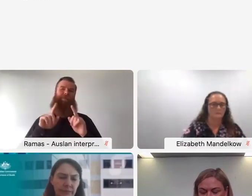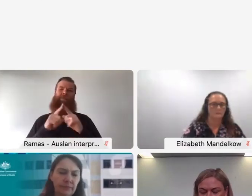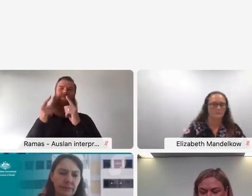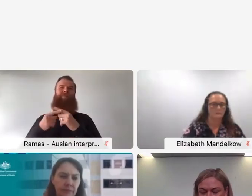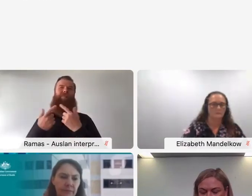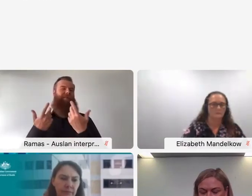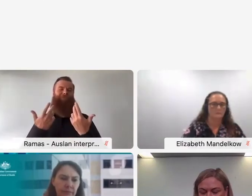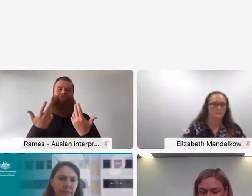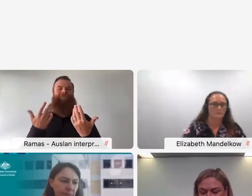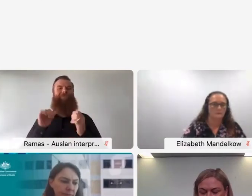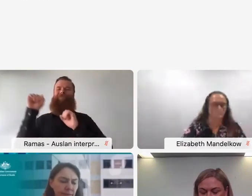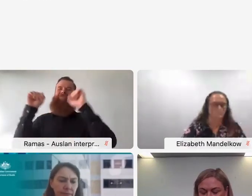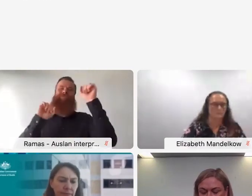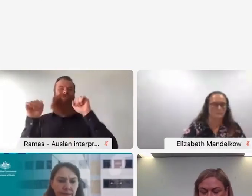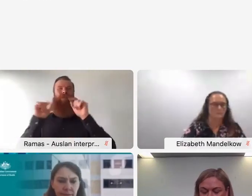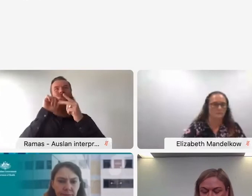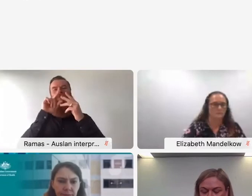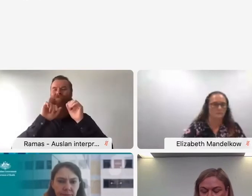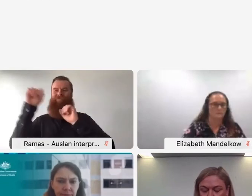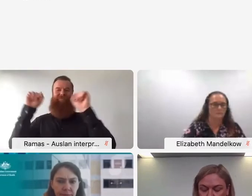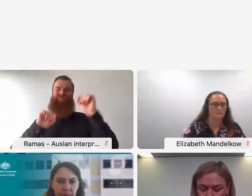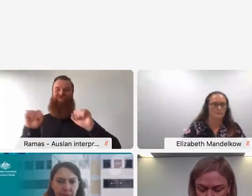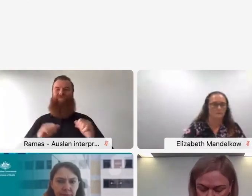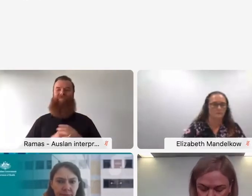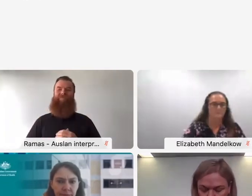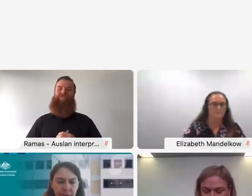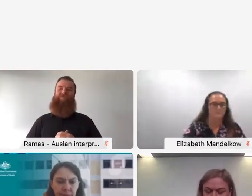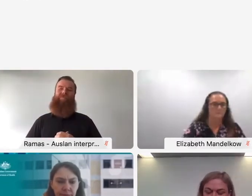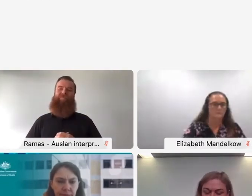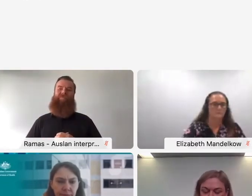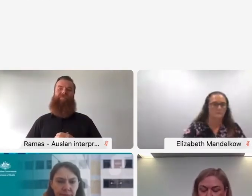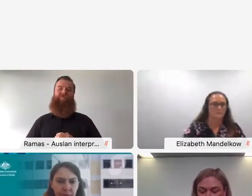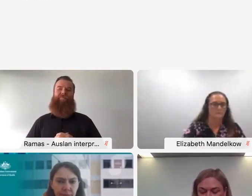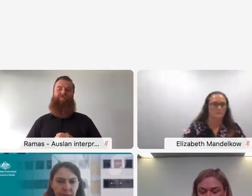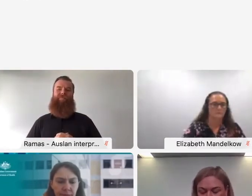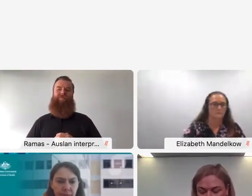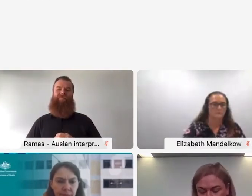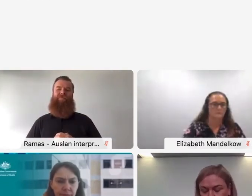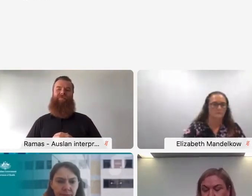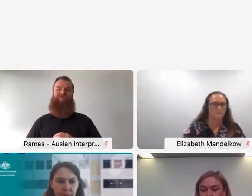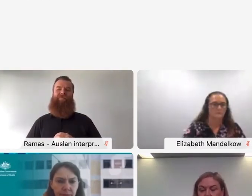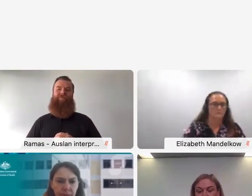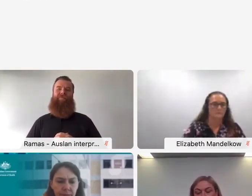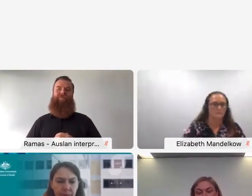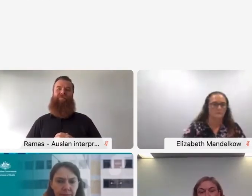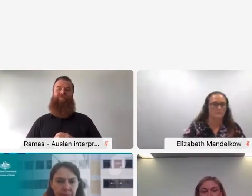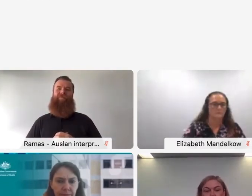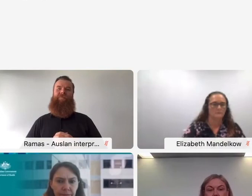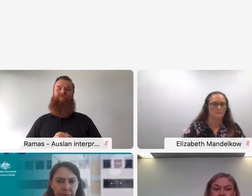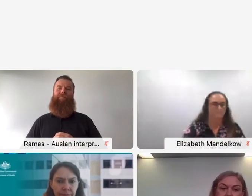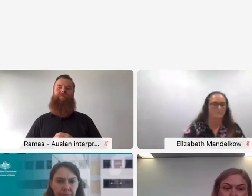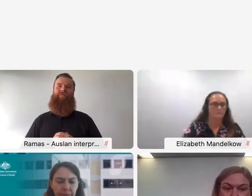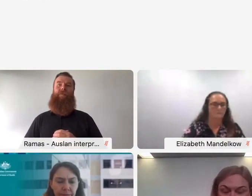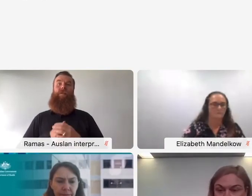options that are in the standard visa product category. And a lot of those regional visas